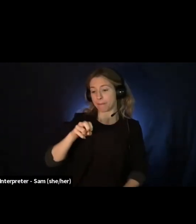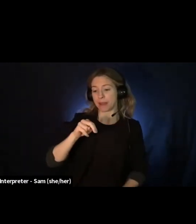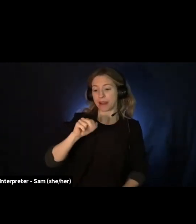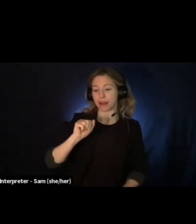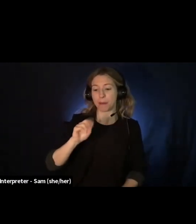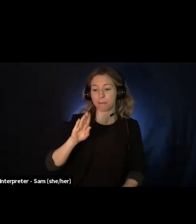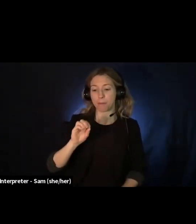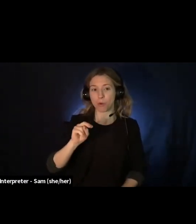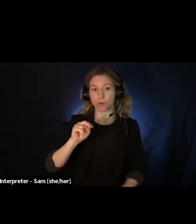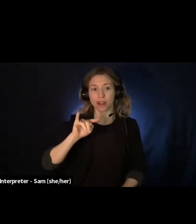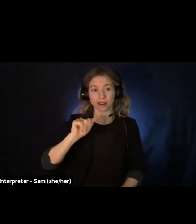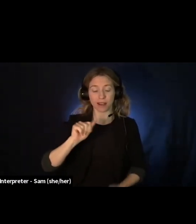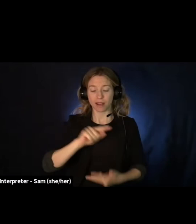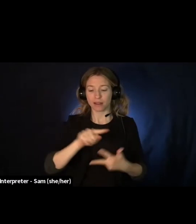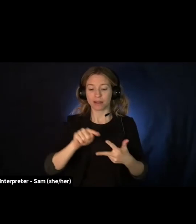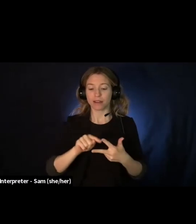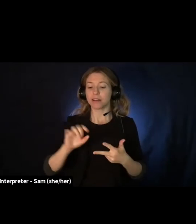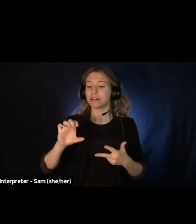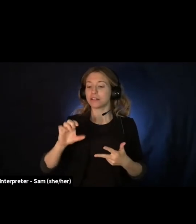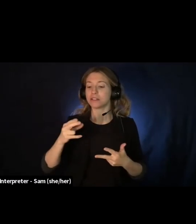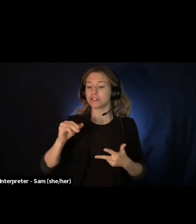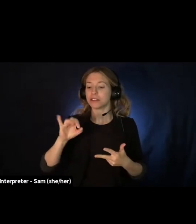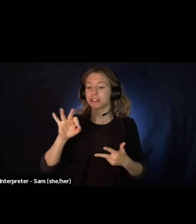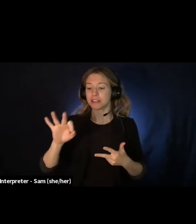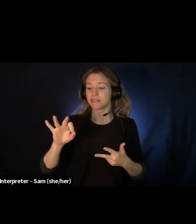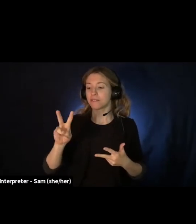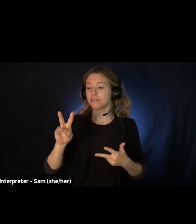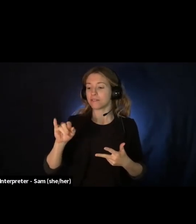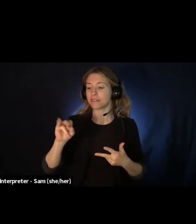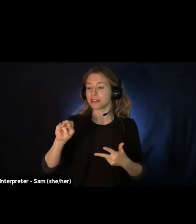Chief Vincent Mann,